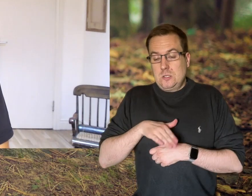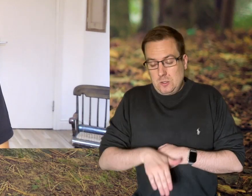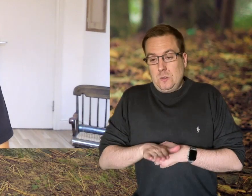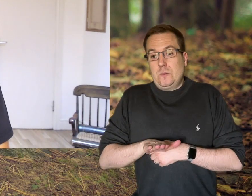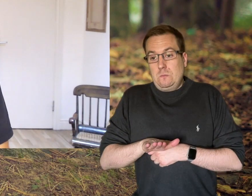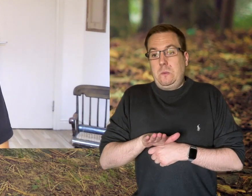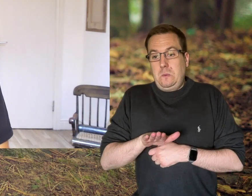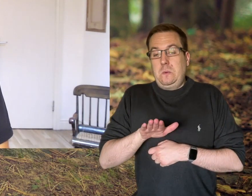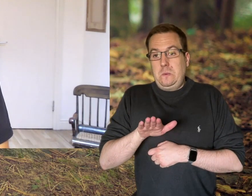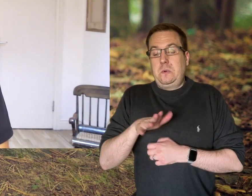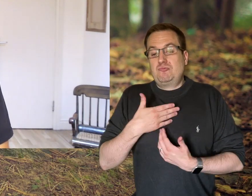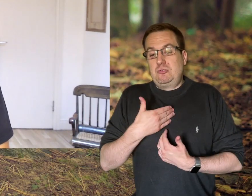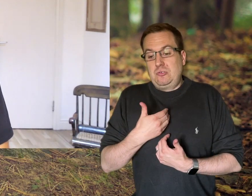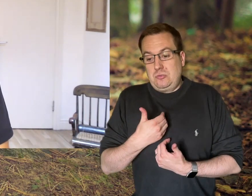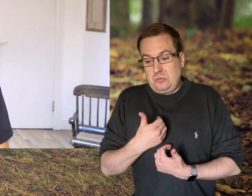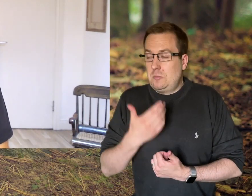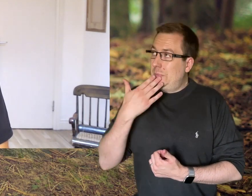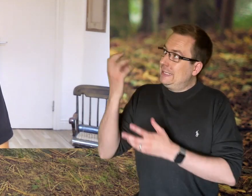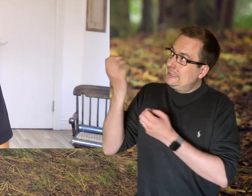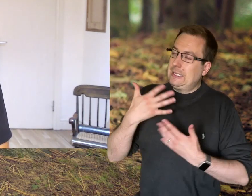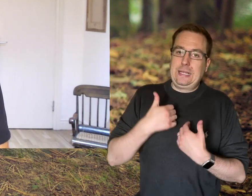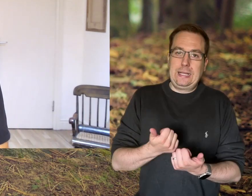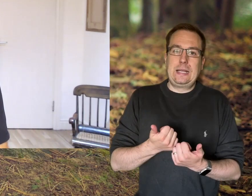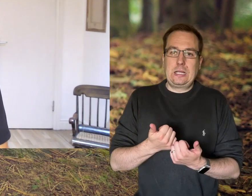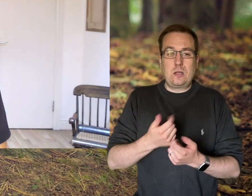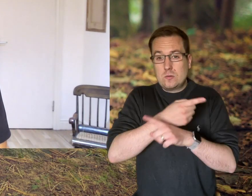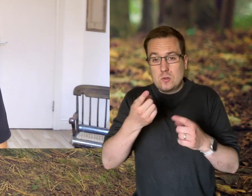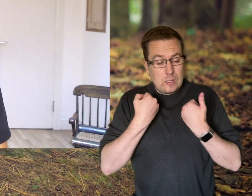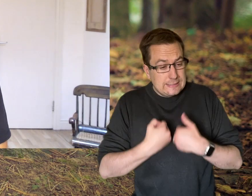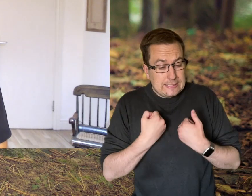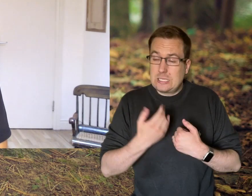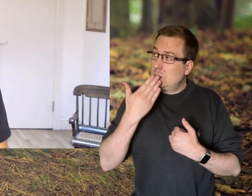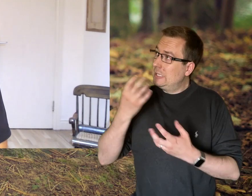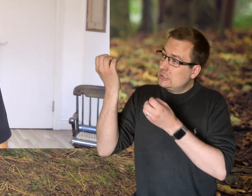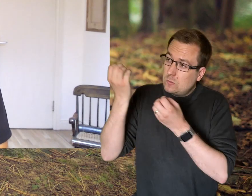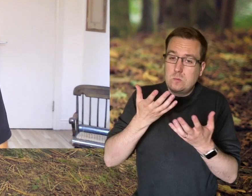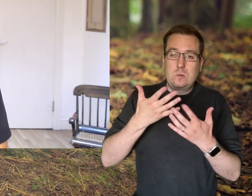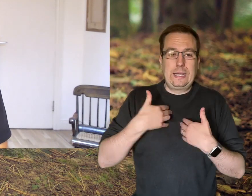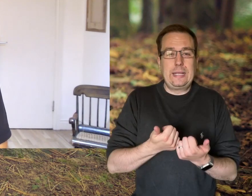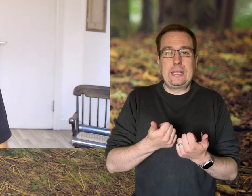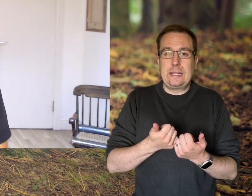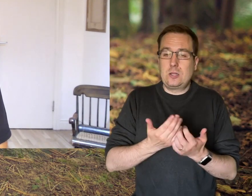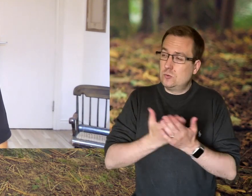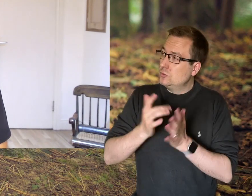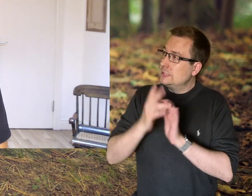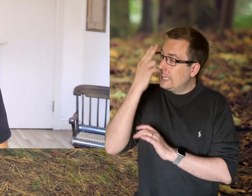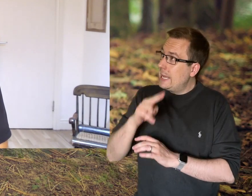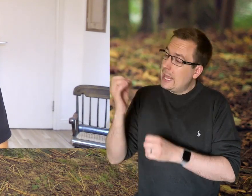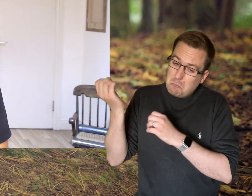heal us? Come, Holy Spirit, we speak to sick bodies. In Jesus' name, we speak to